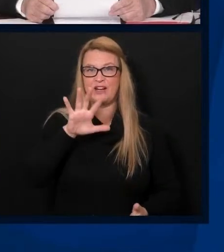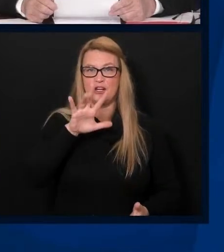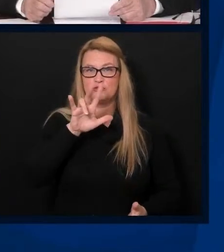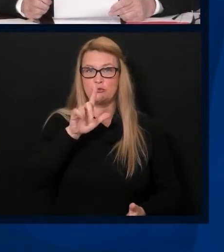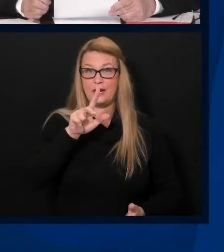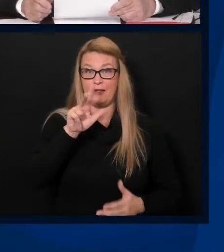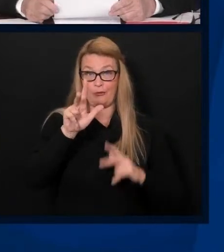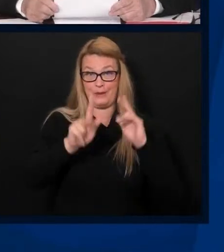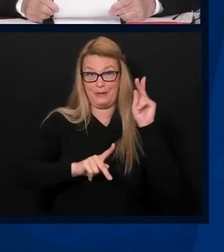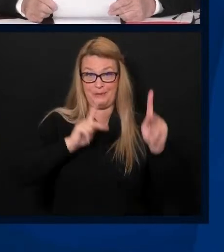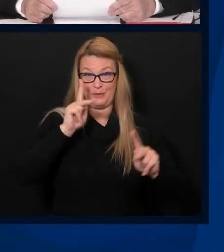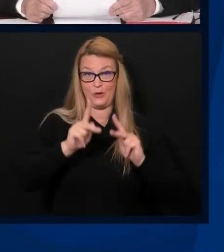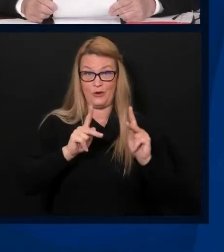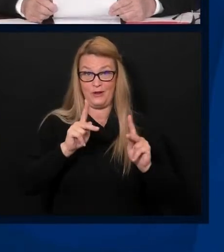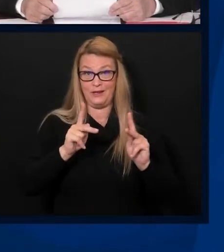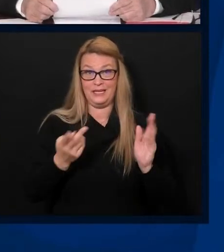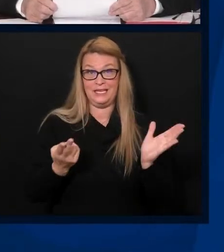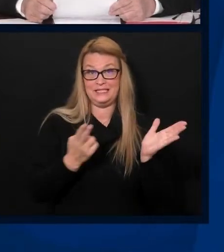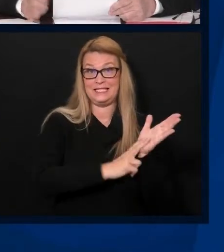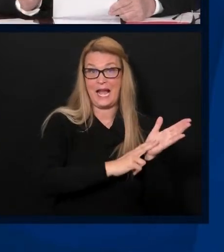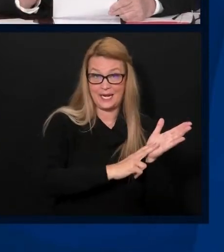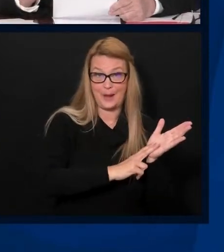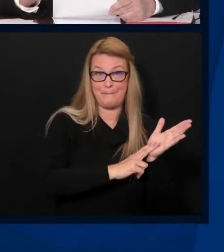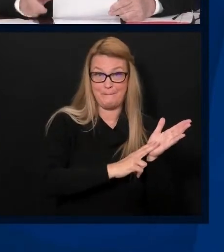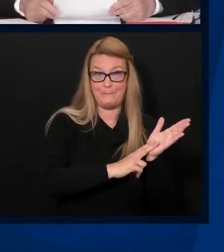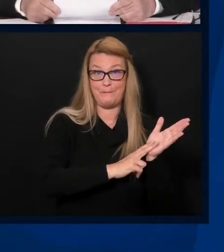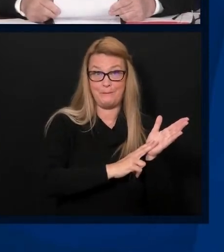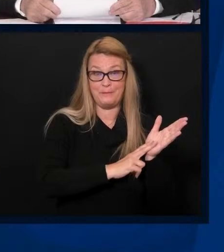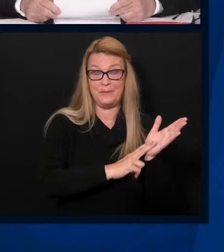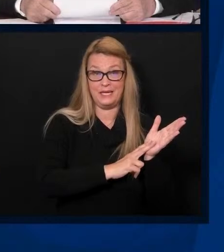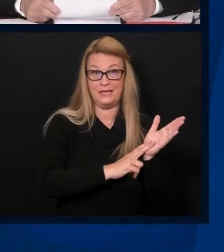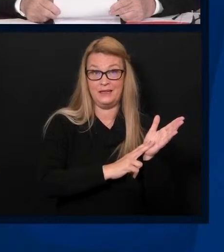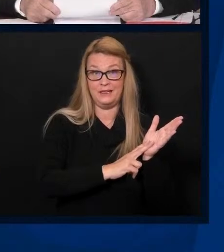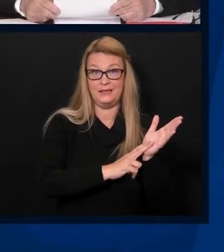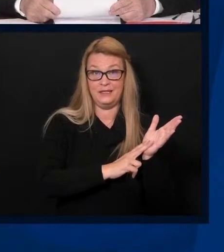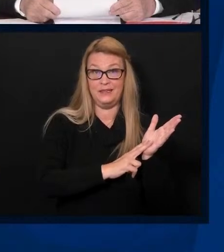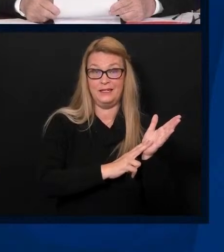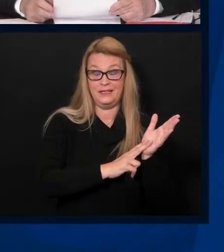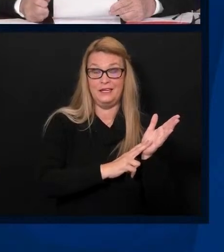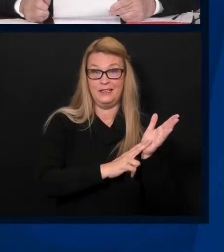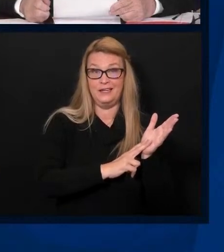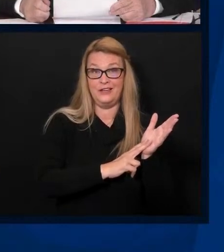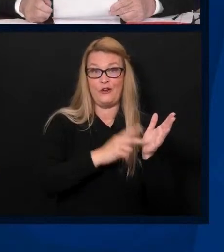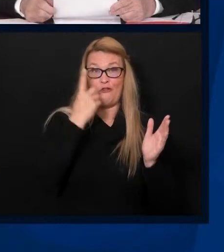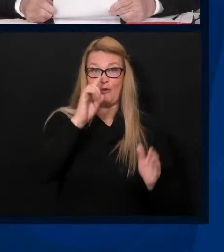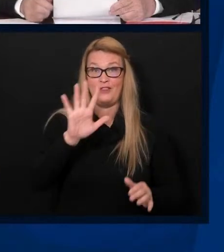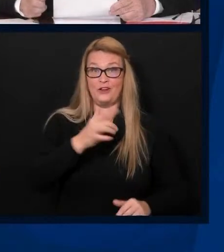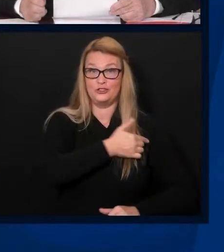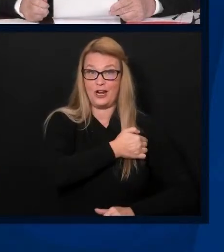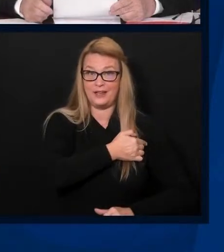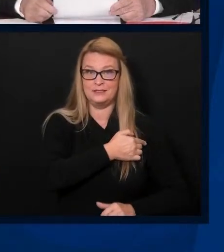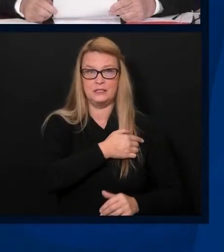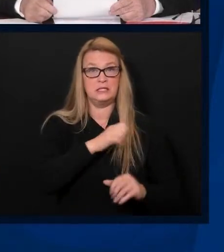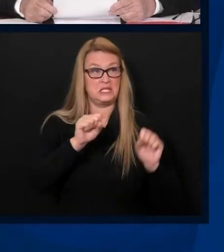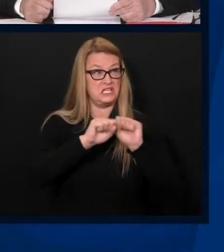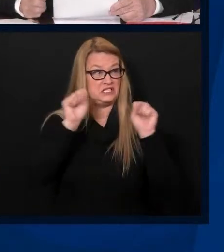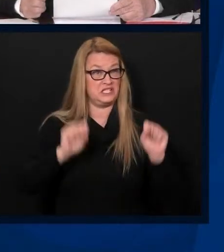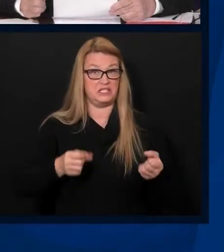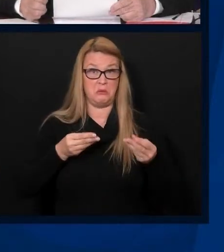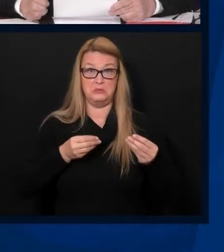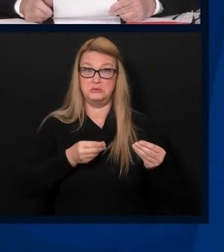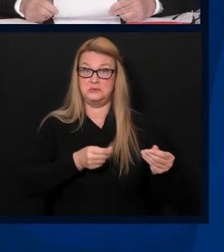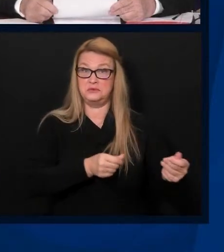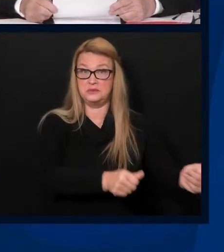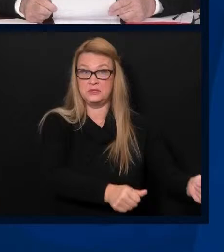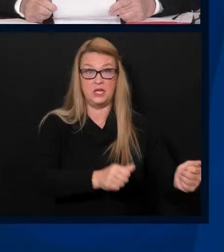32,723 West Virginians pre-register as of just a little bit ago. The system is running smoothly, and we